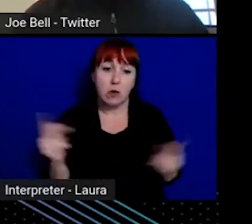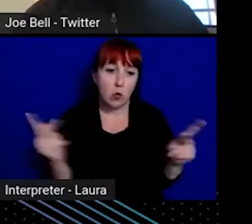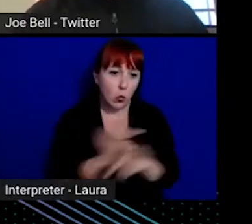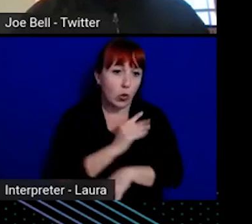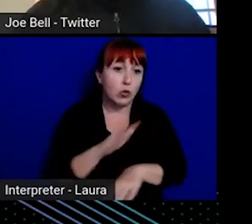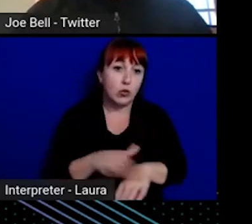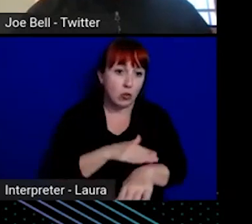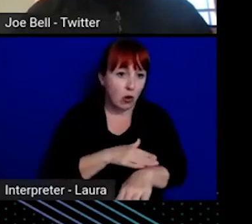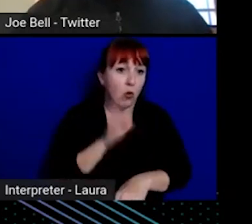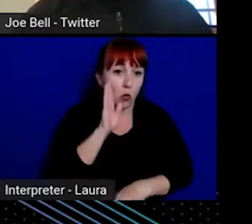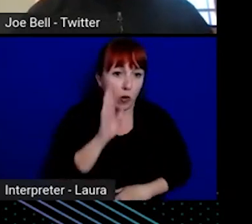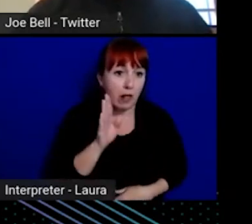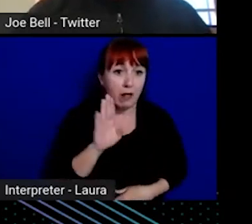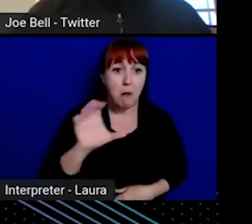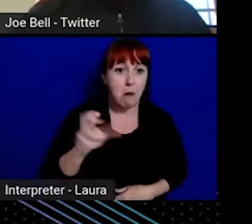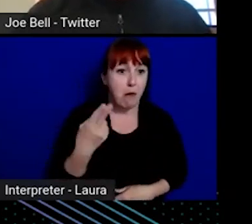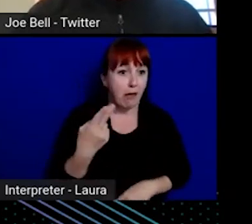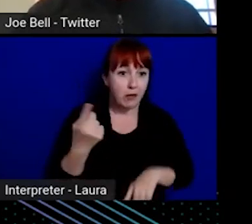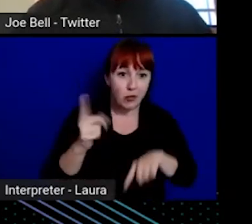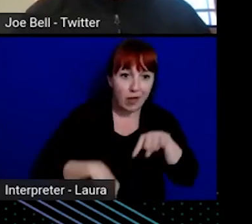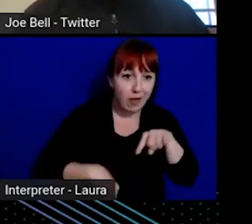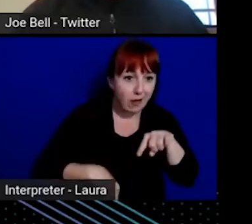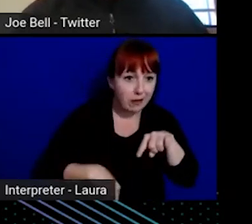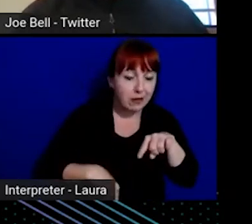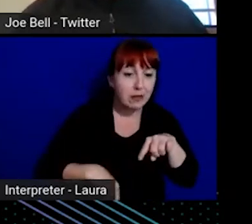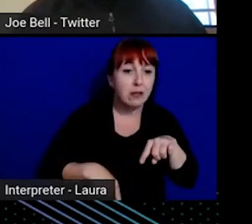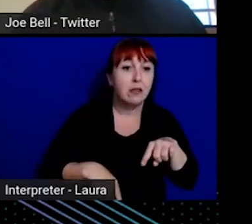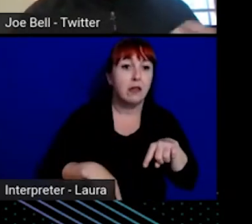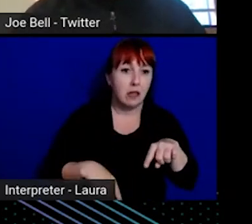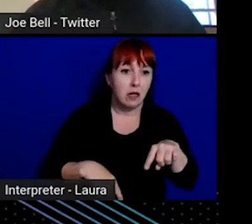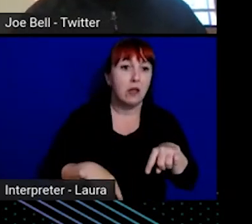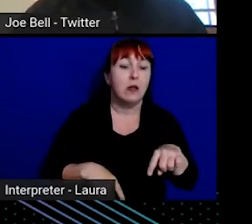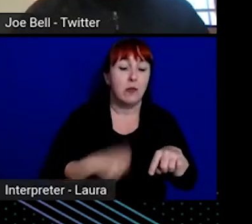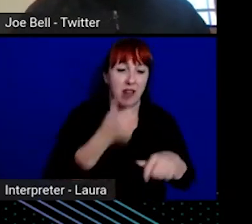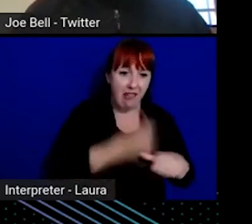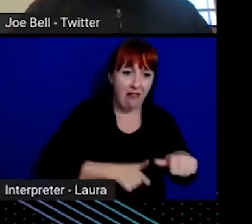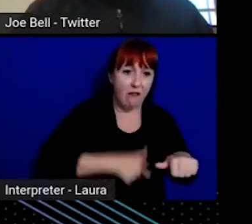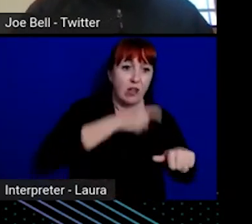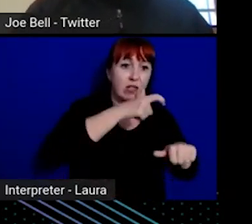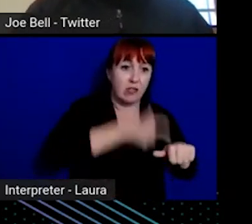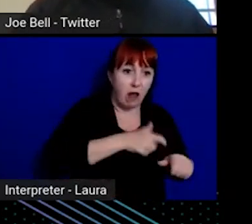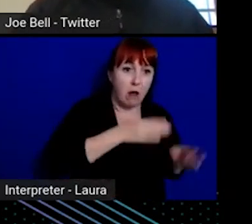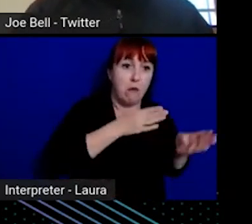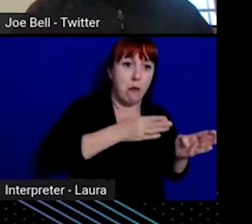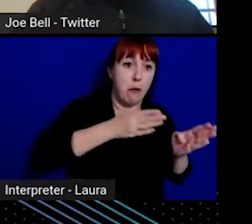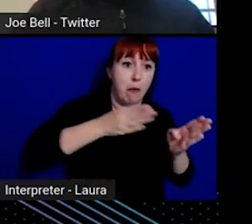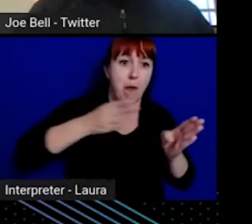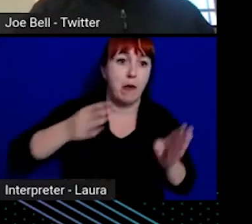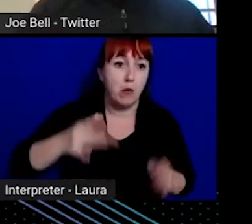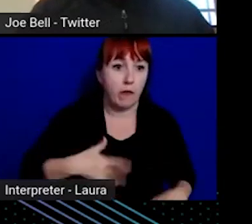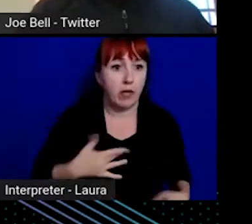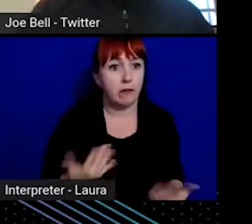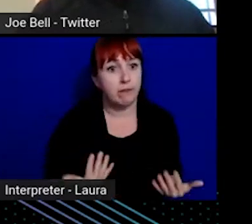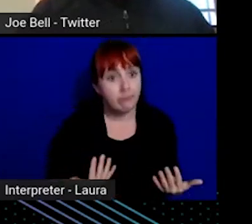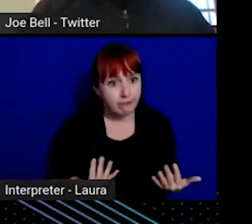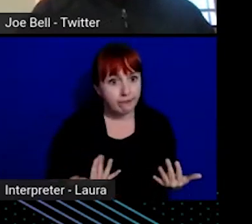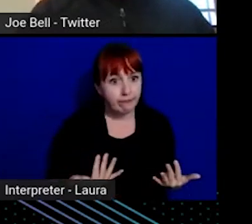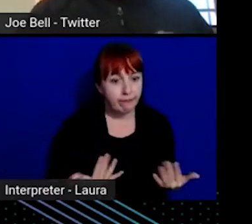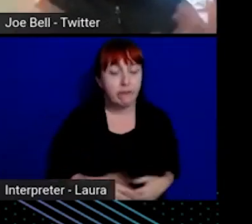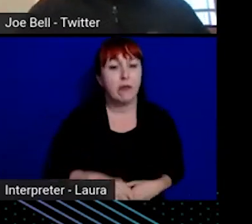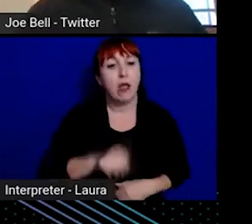be batched, but you feel it at all aspects. And another downside is